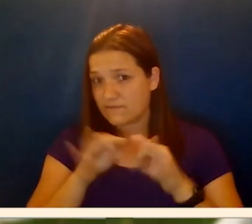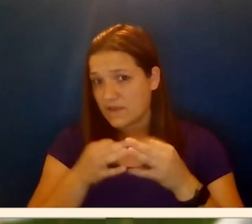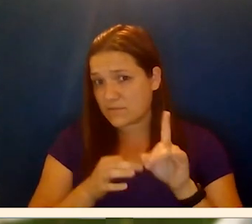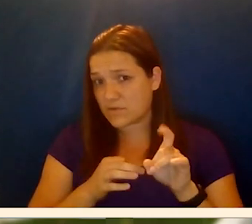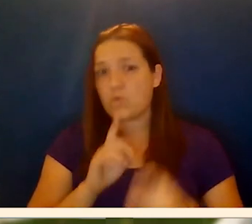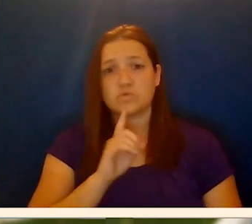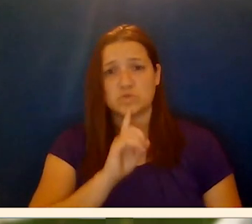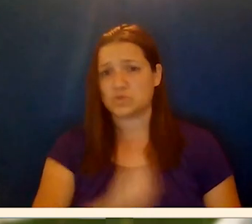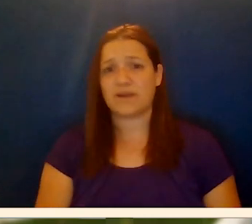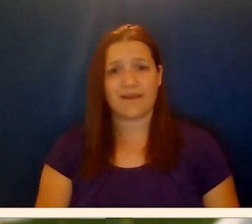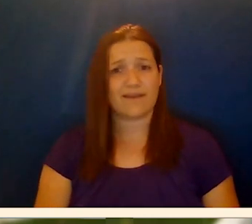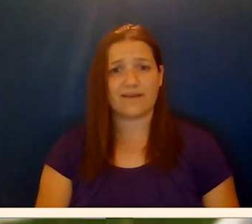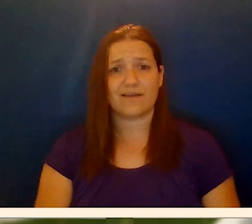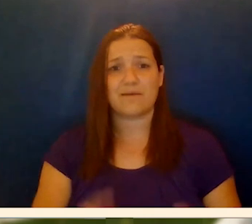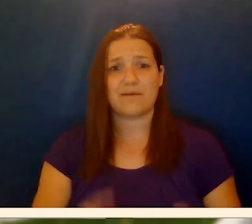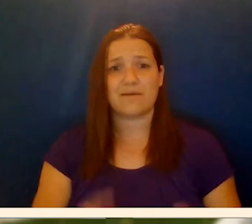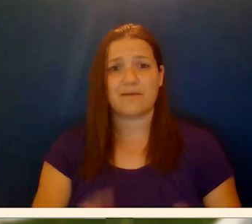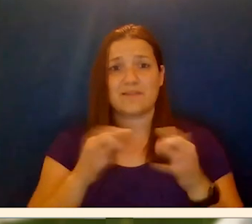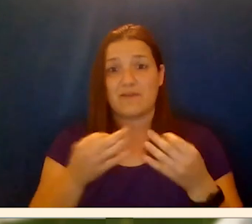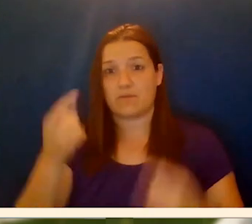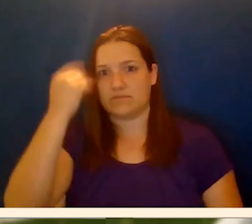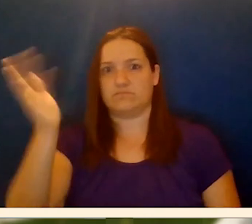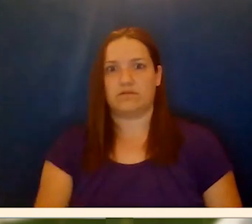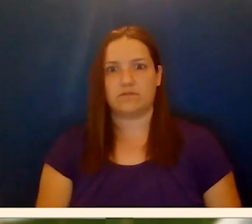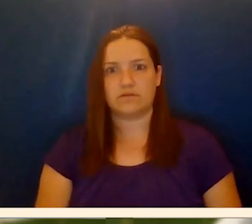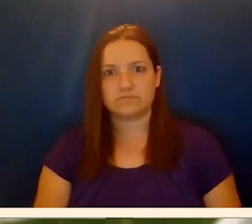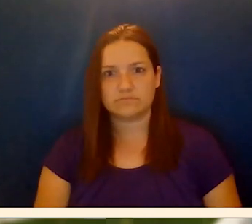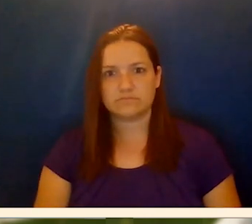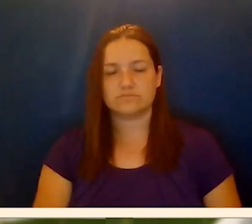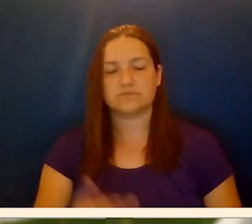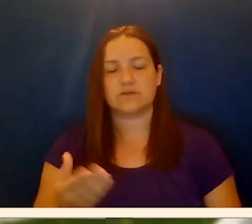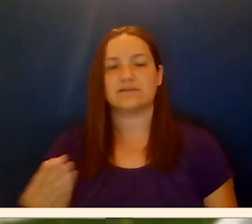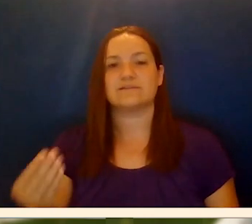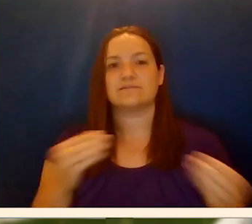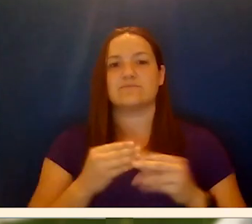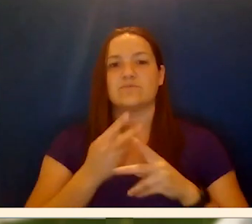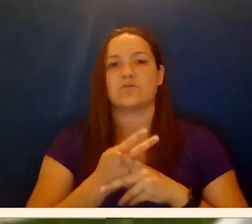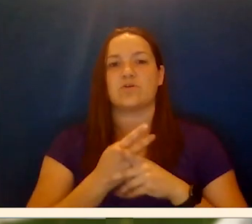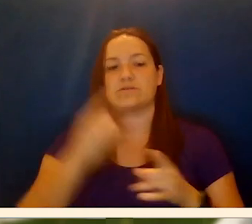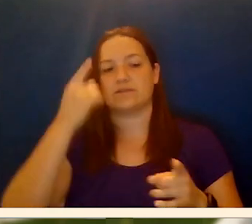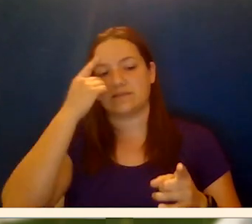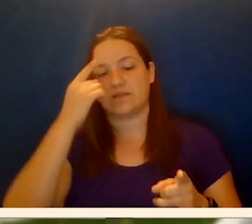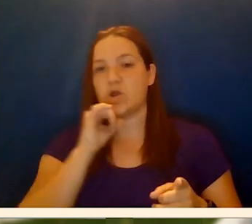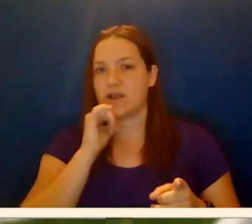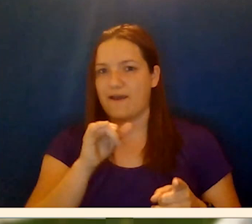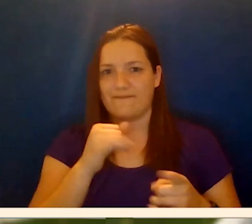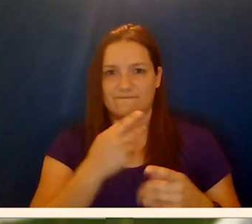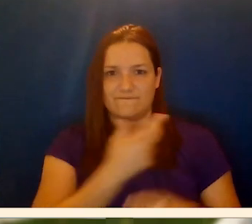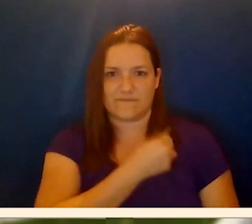know. Right. You know, and it's more cautious to treat them as unvaccinated. Okay. You know, assume that they're